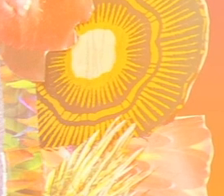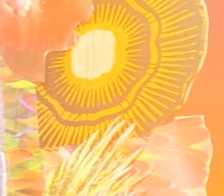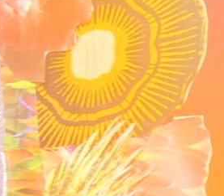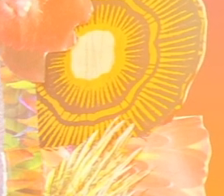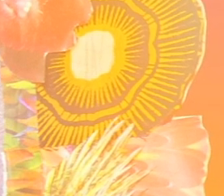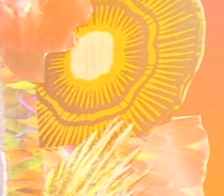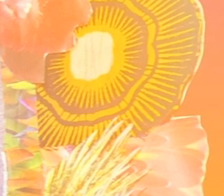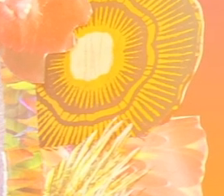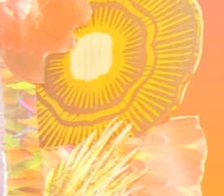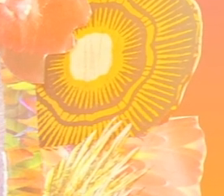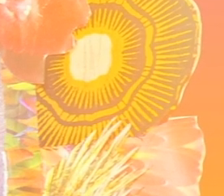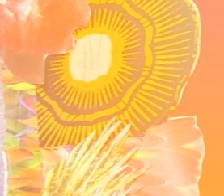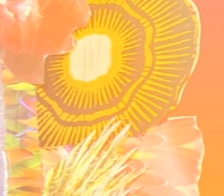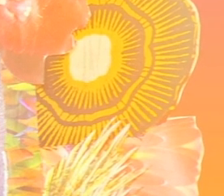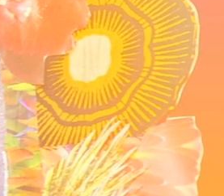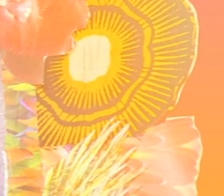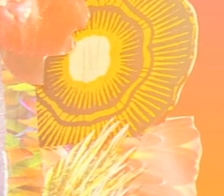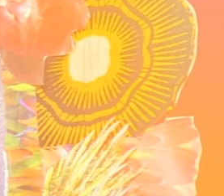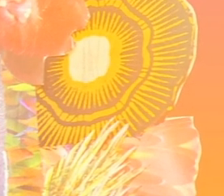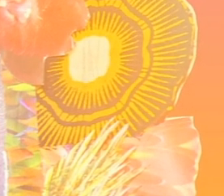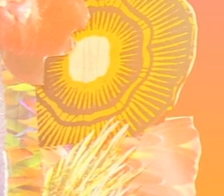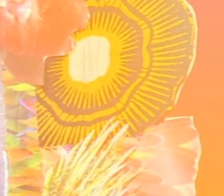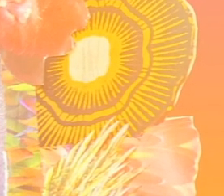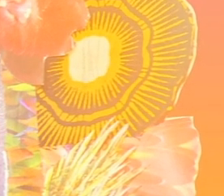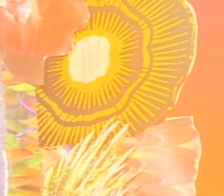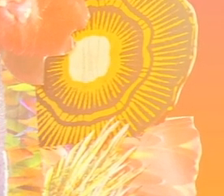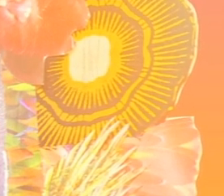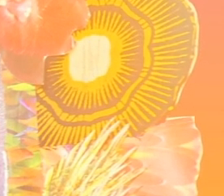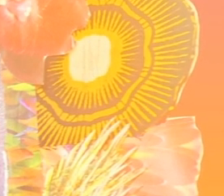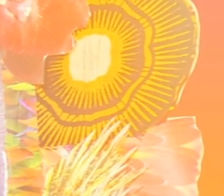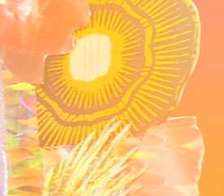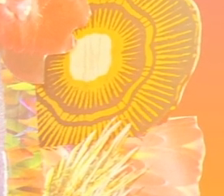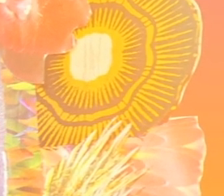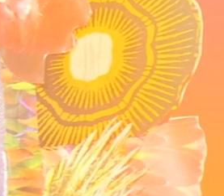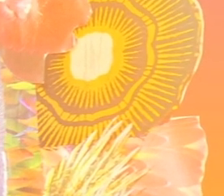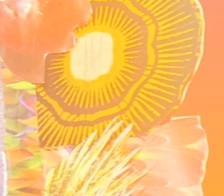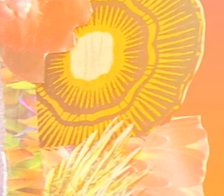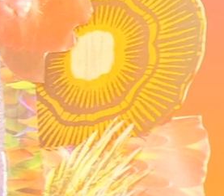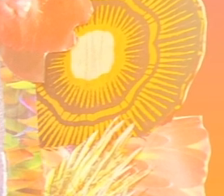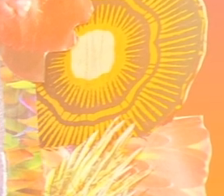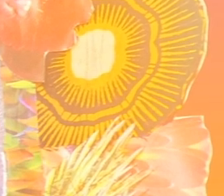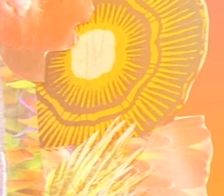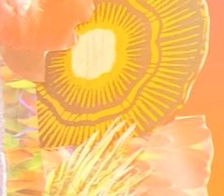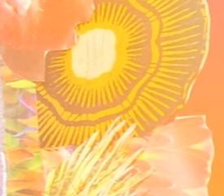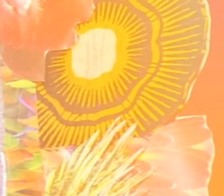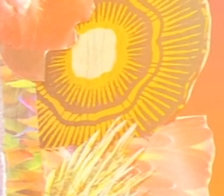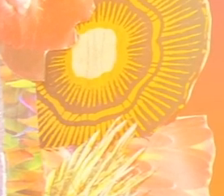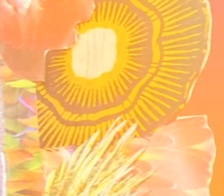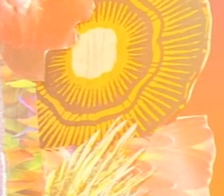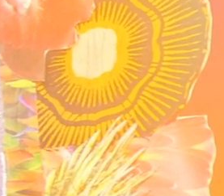stop. I'm not going to stop. I'm not going to stop.